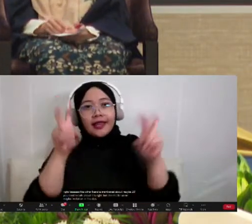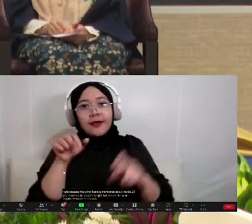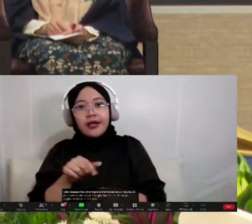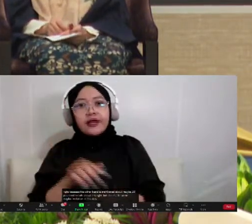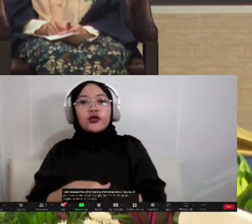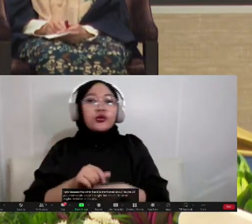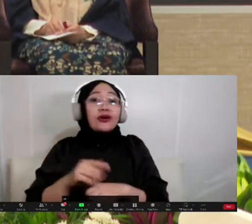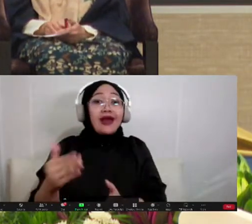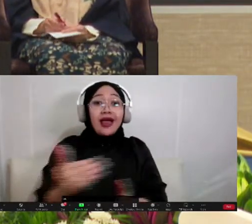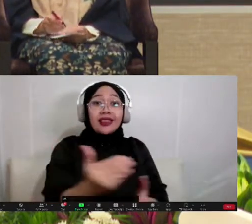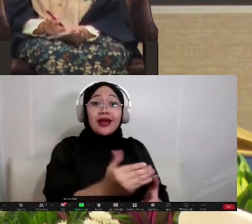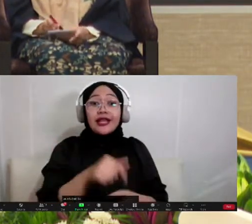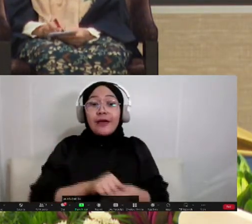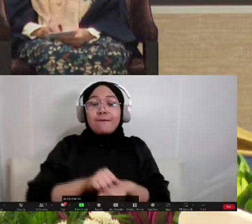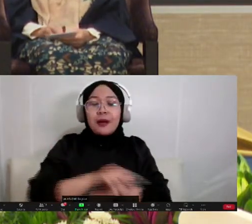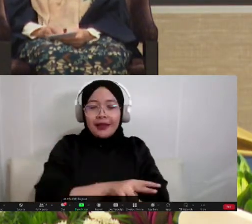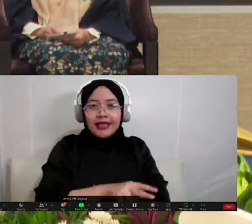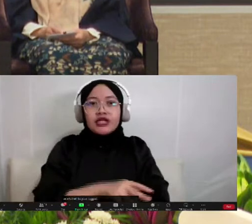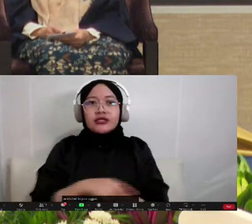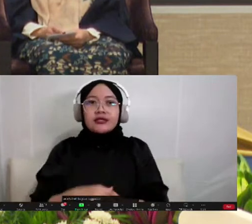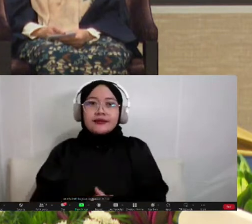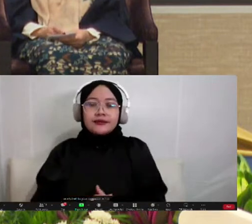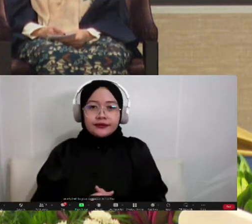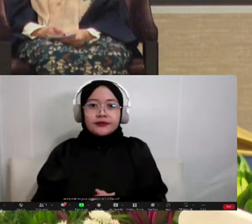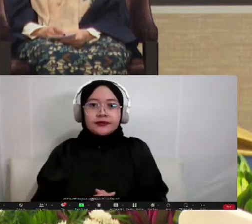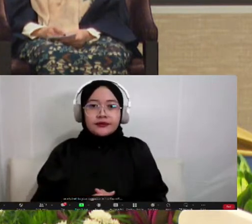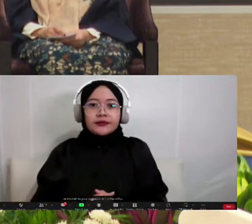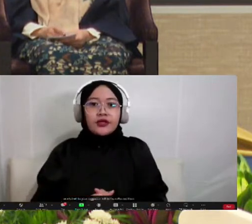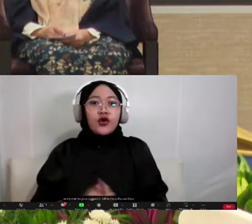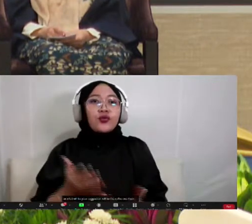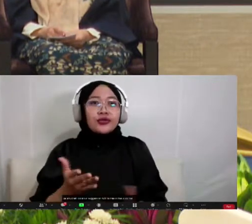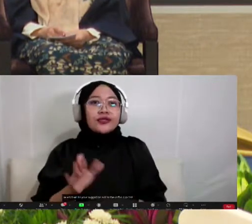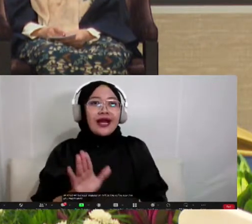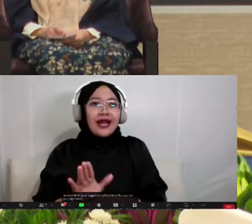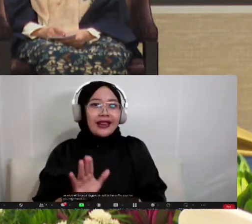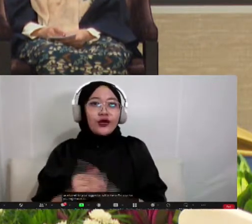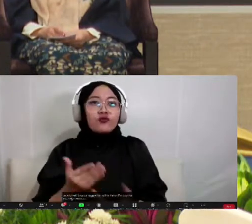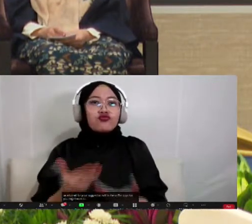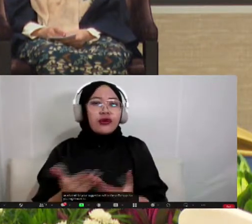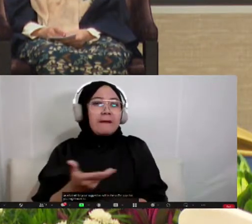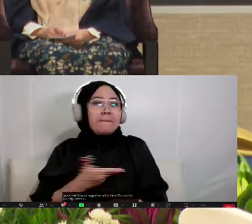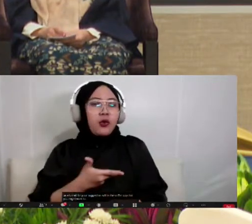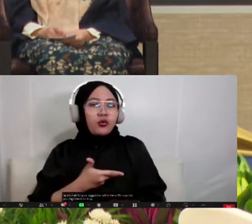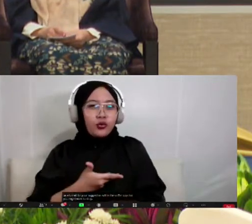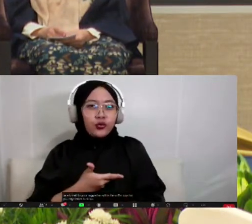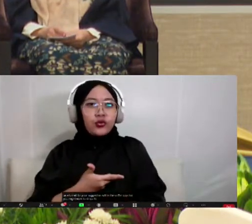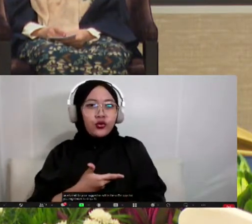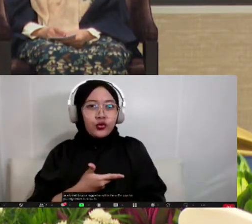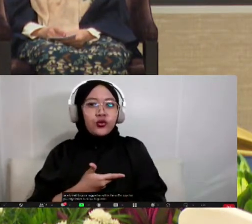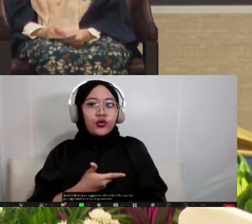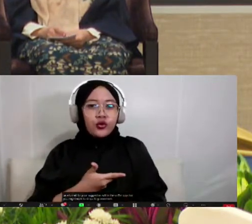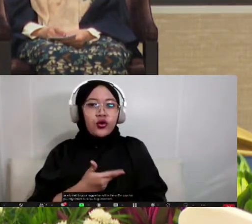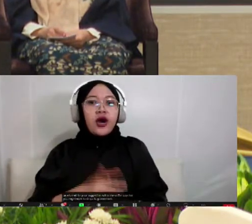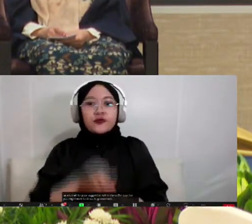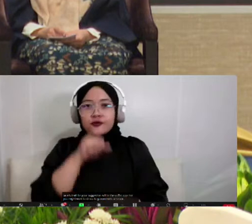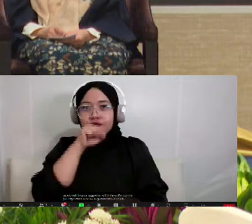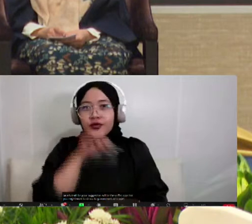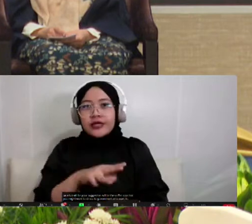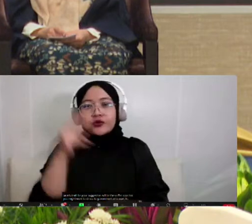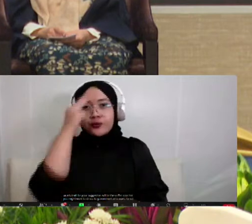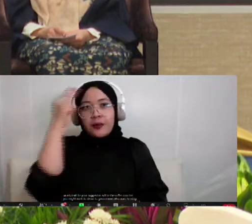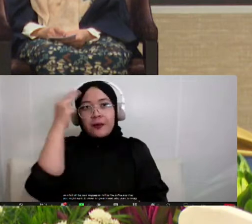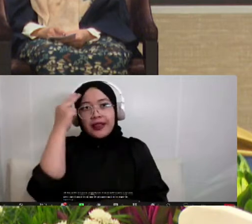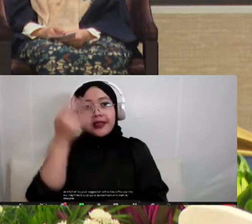So what will be your suggestion? What will be the caveat that you might want to stress to government who want to integrate